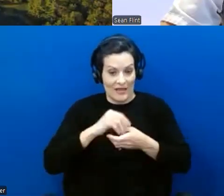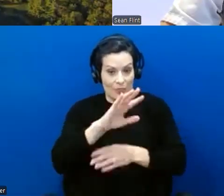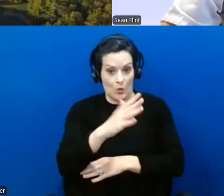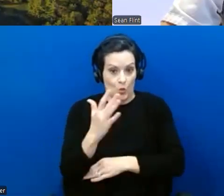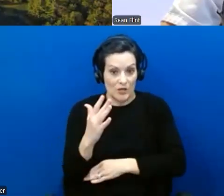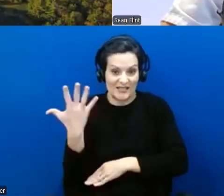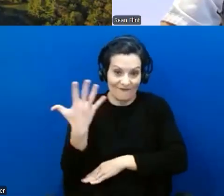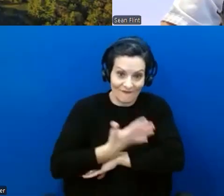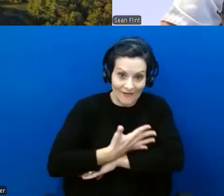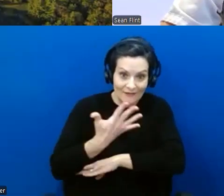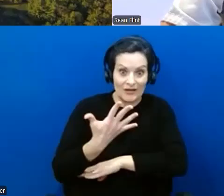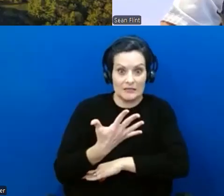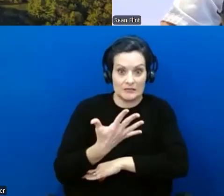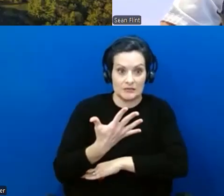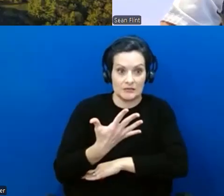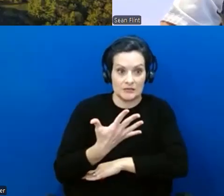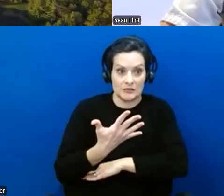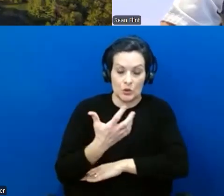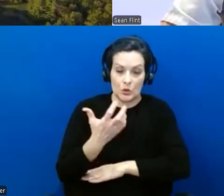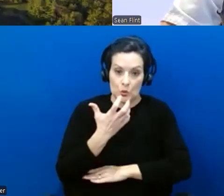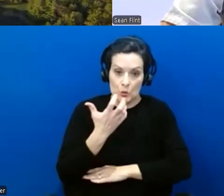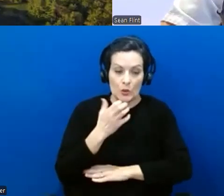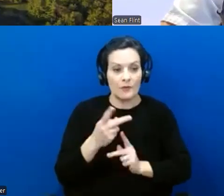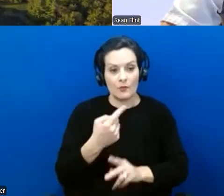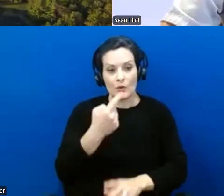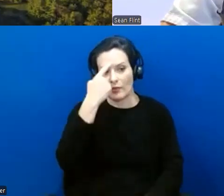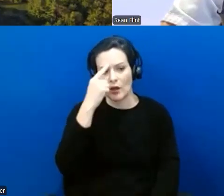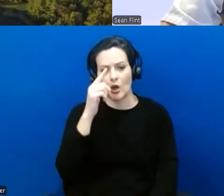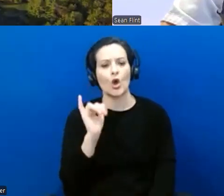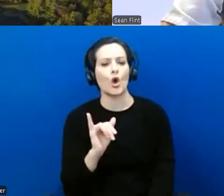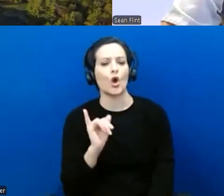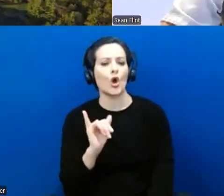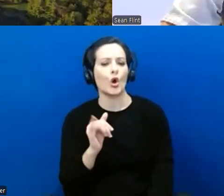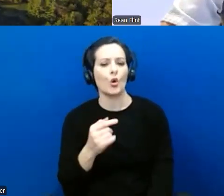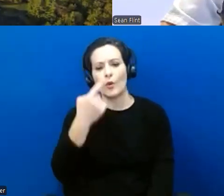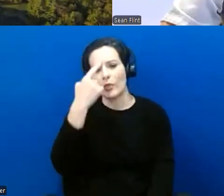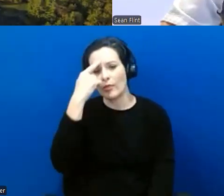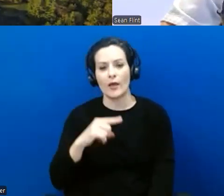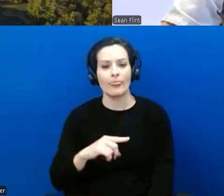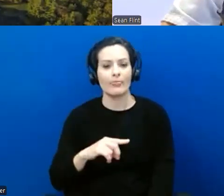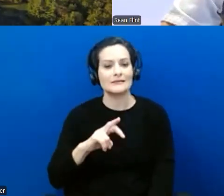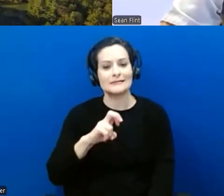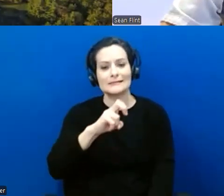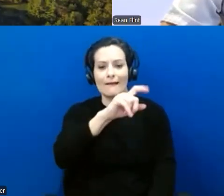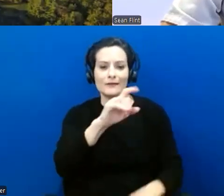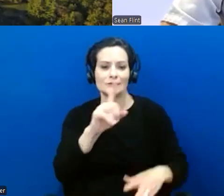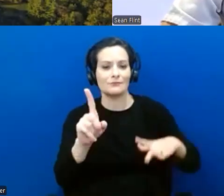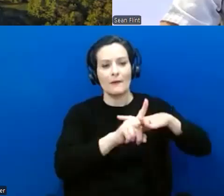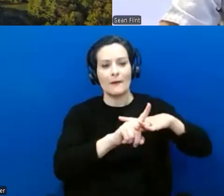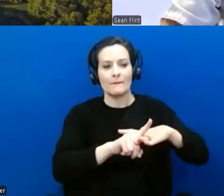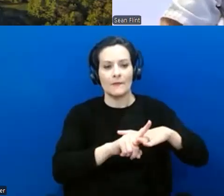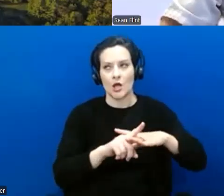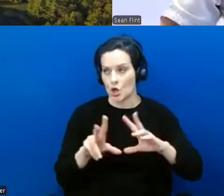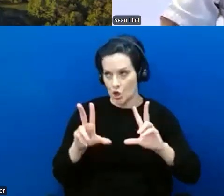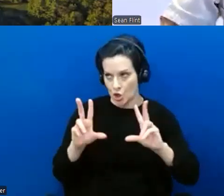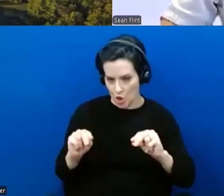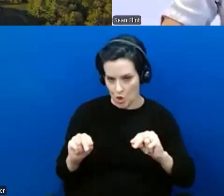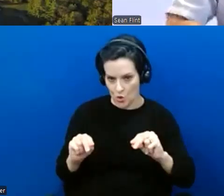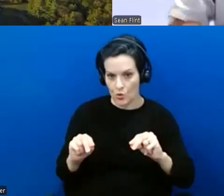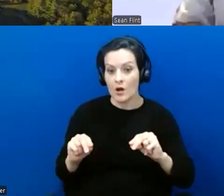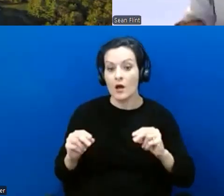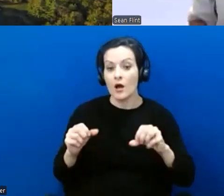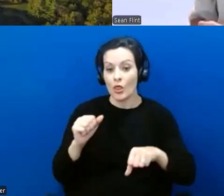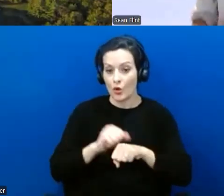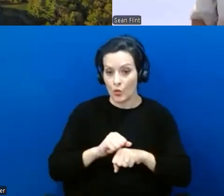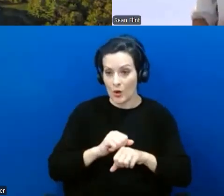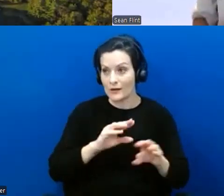at a time. And people are oh, we thought the staircases were just there. And you're no. People physically moved those rocks and